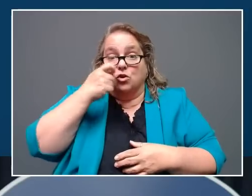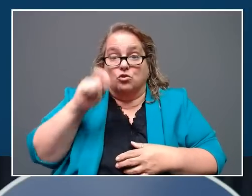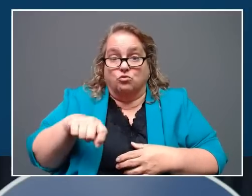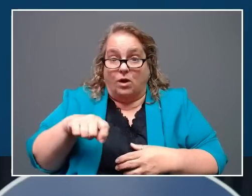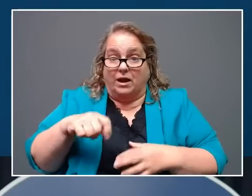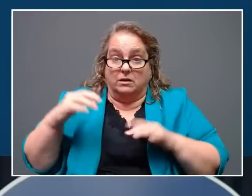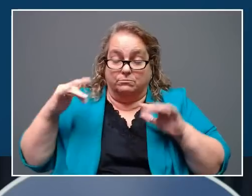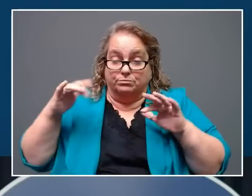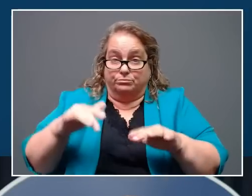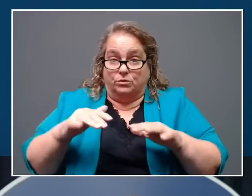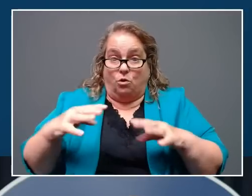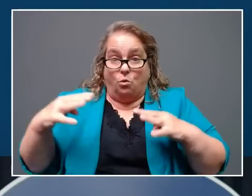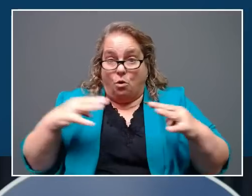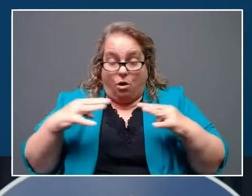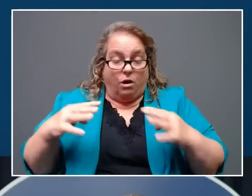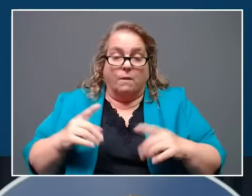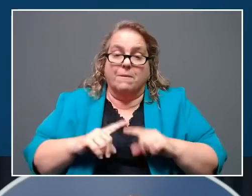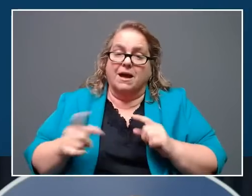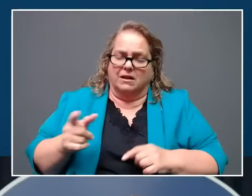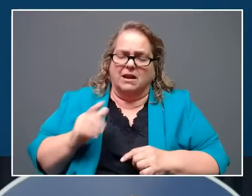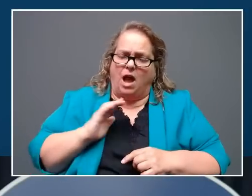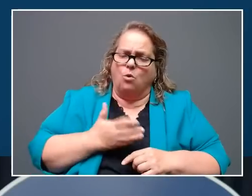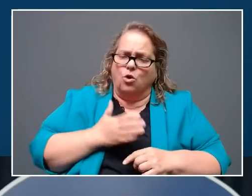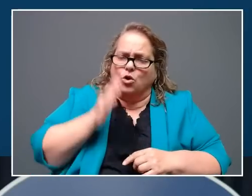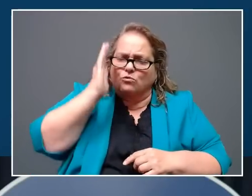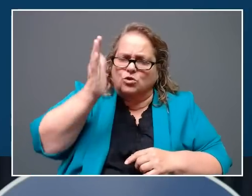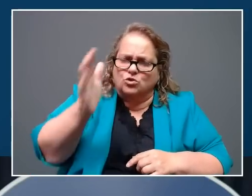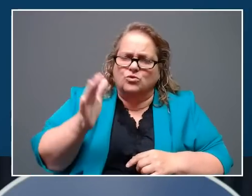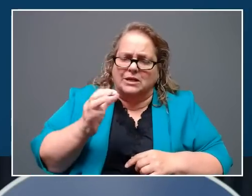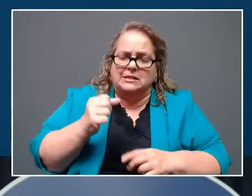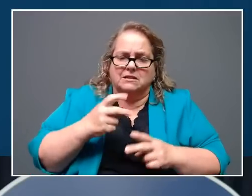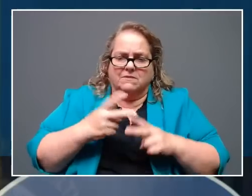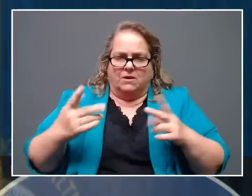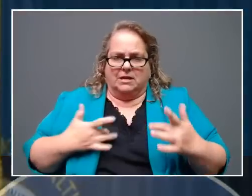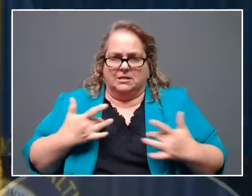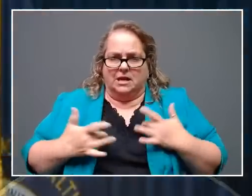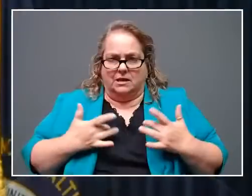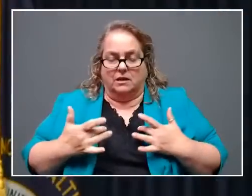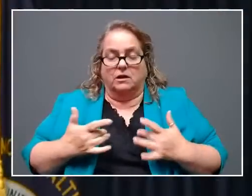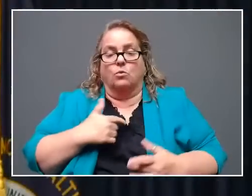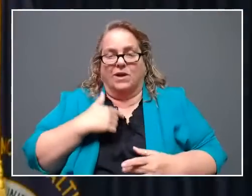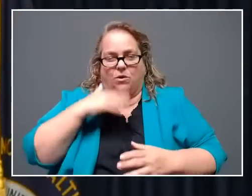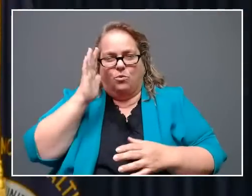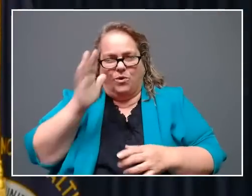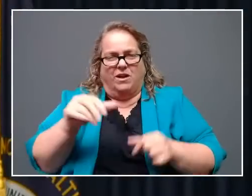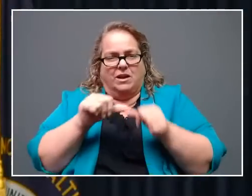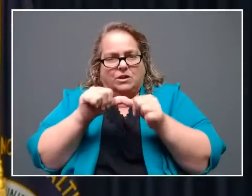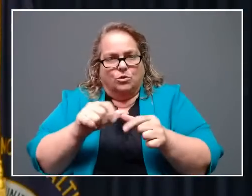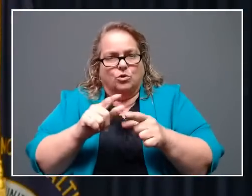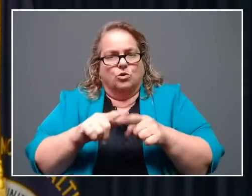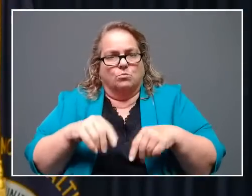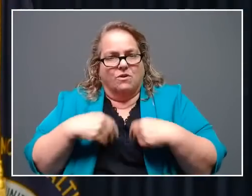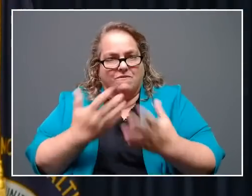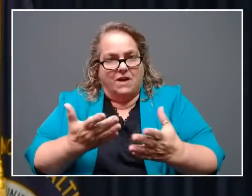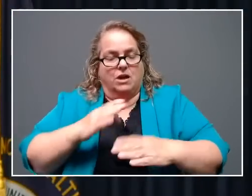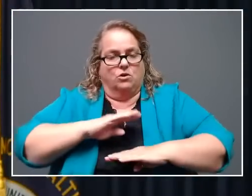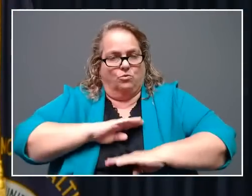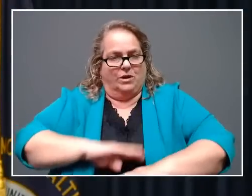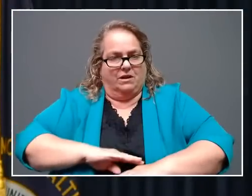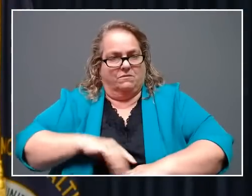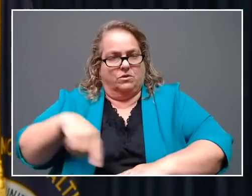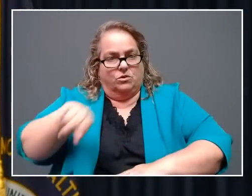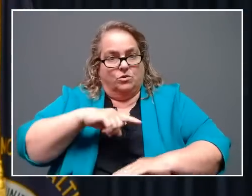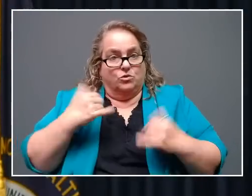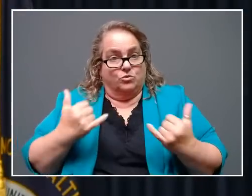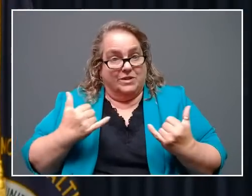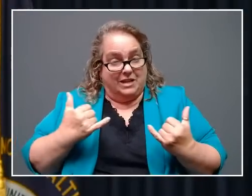exciting. So we will continue to do everything we can to provide relief today. But I hope people don't lose sight of